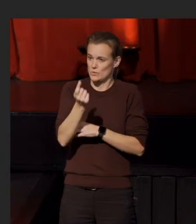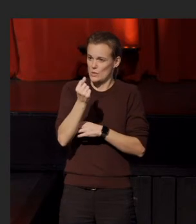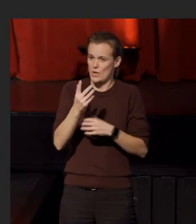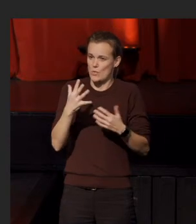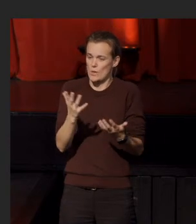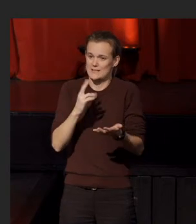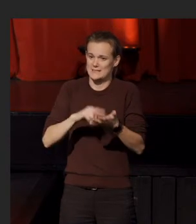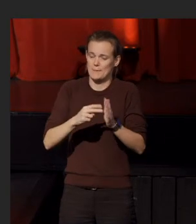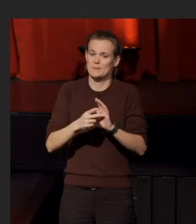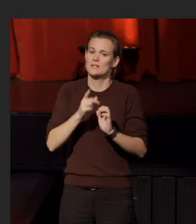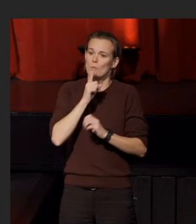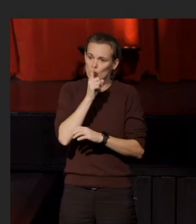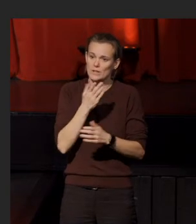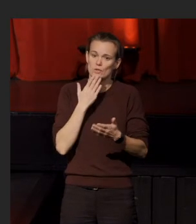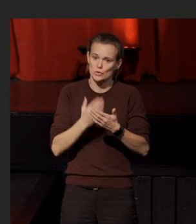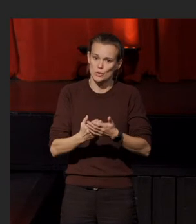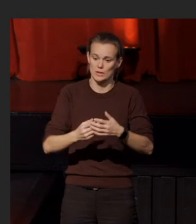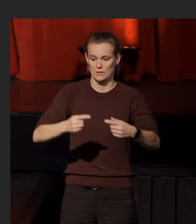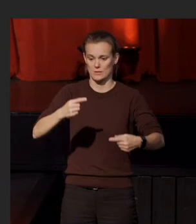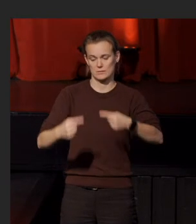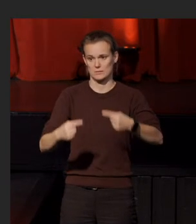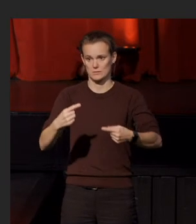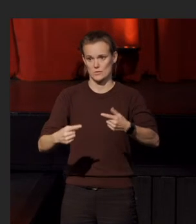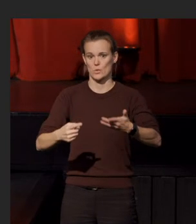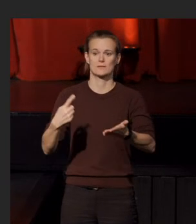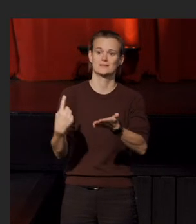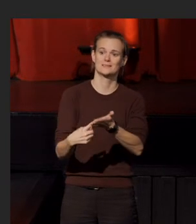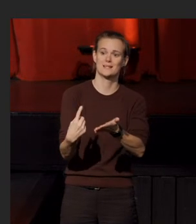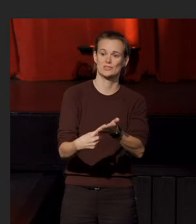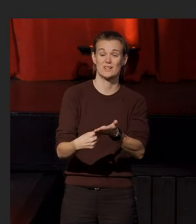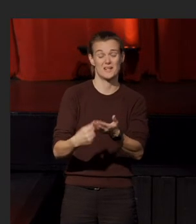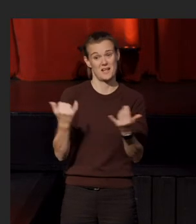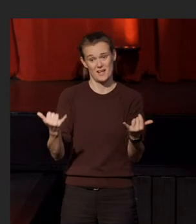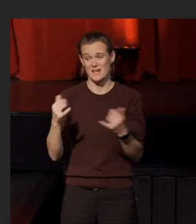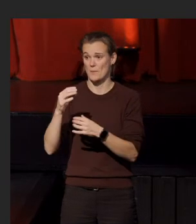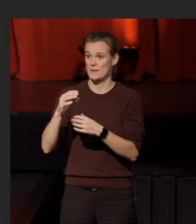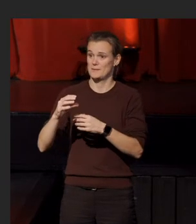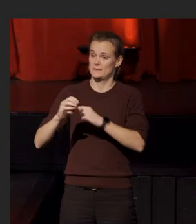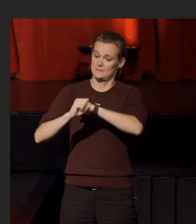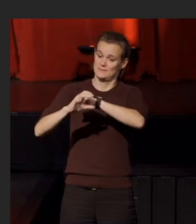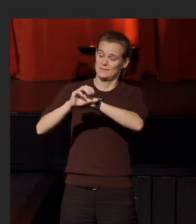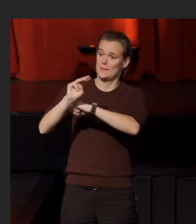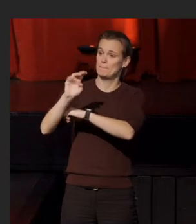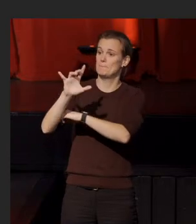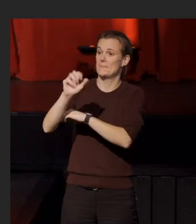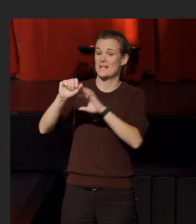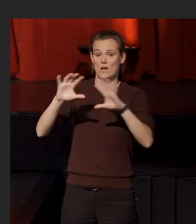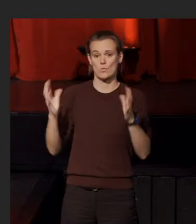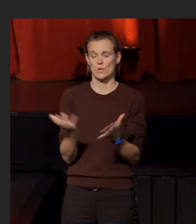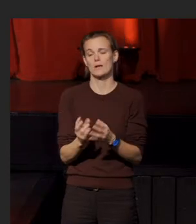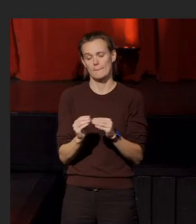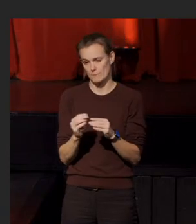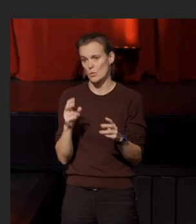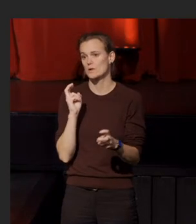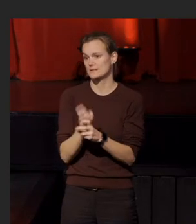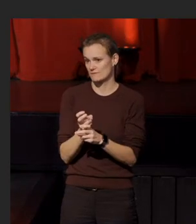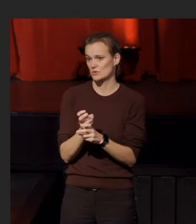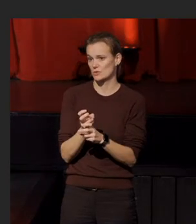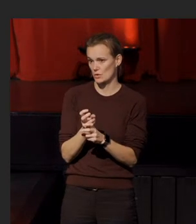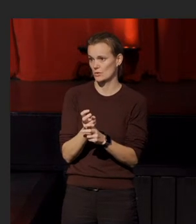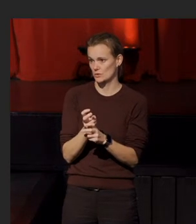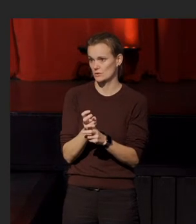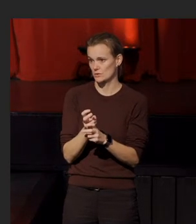evidence. And to the extent that our media structures are making that more difficult, they are making it more difficult for us to hold the